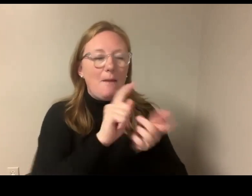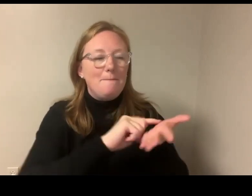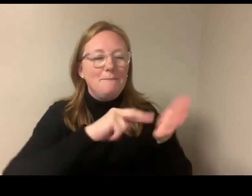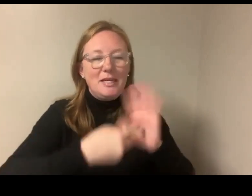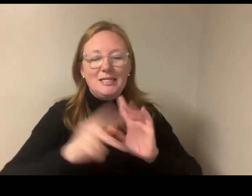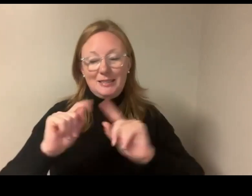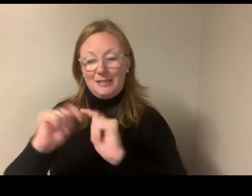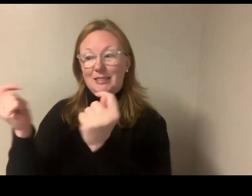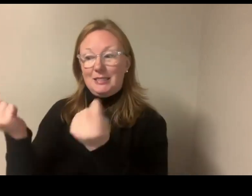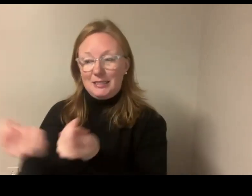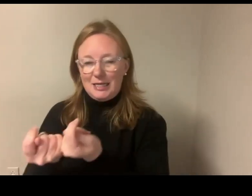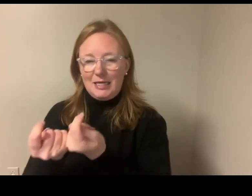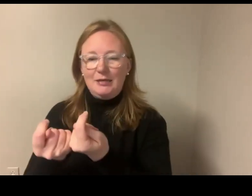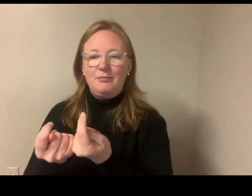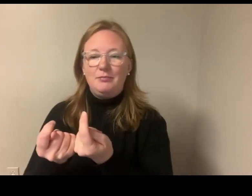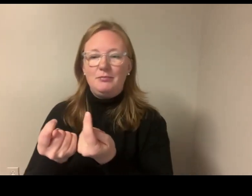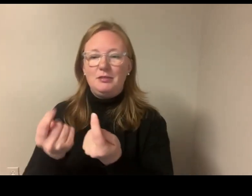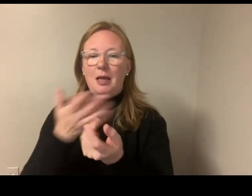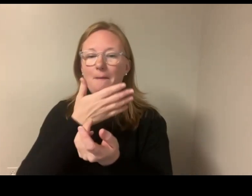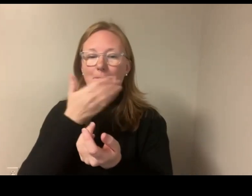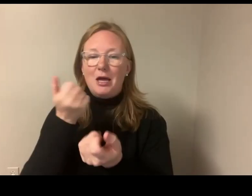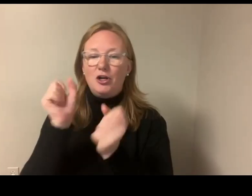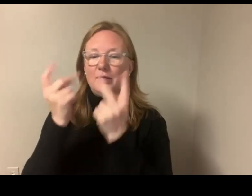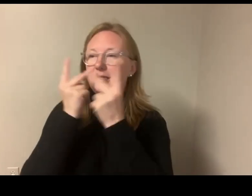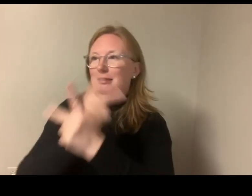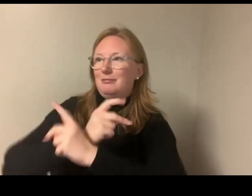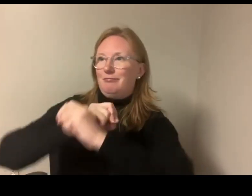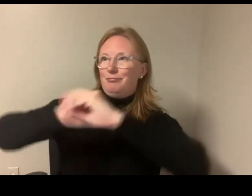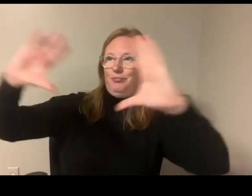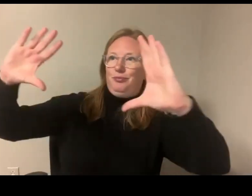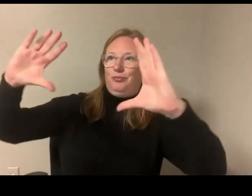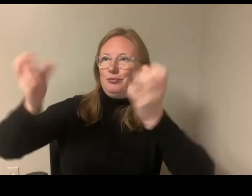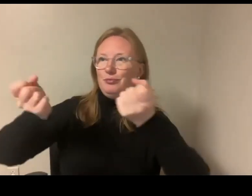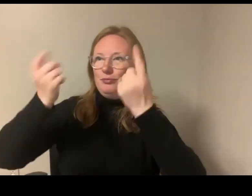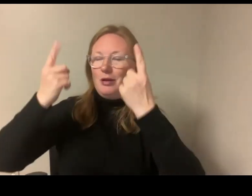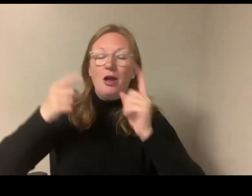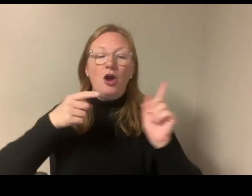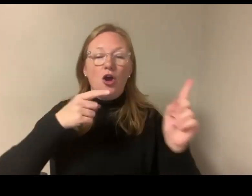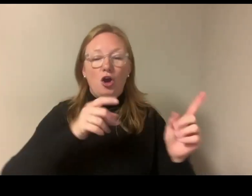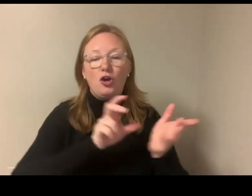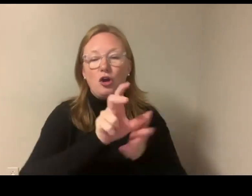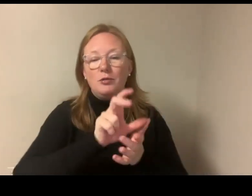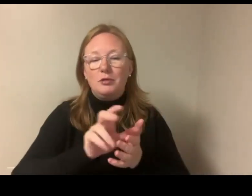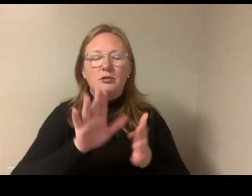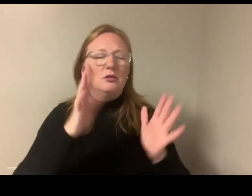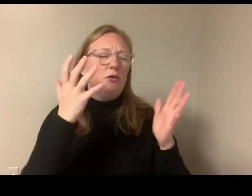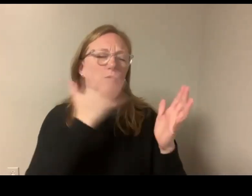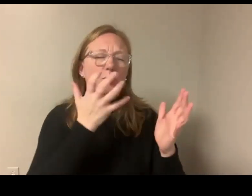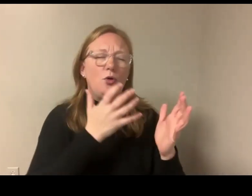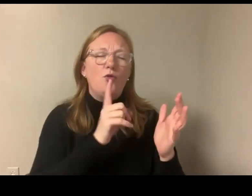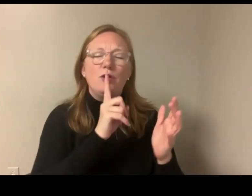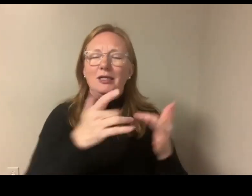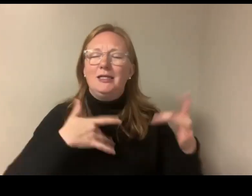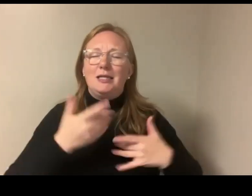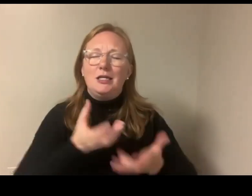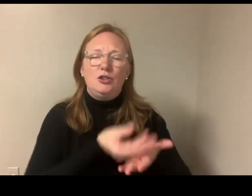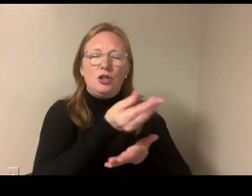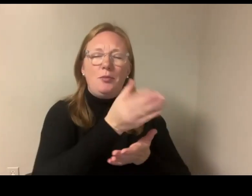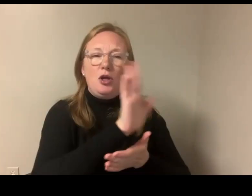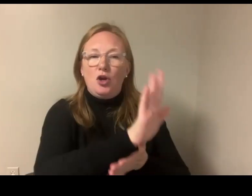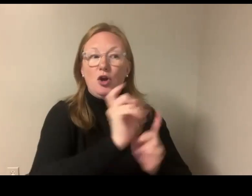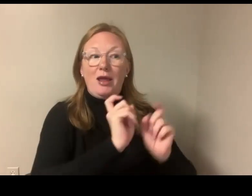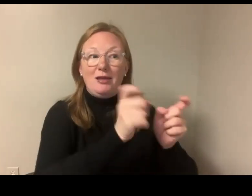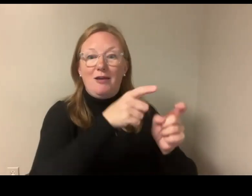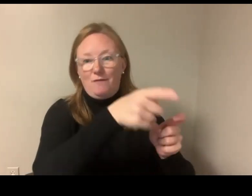project performance more than ever before, and her contributions have made a lasting impact. We're really excited to nominate her, or to give